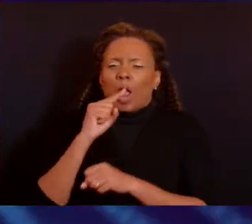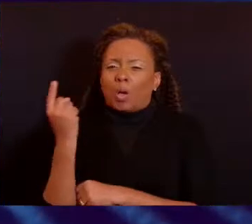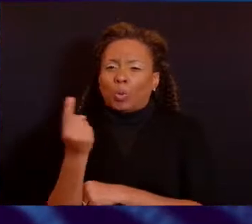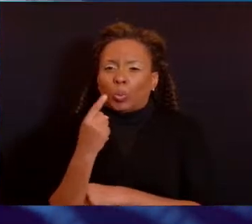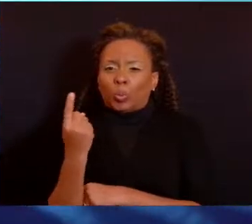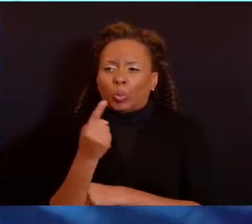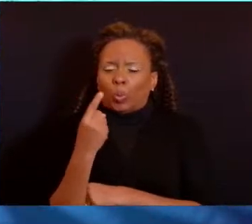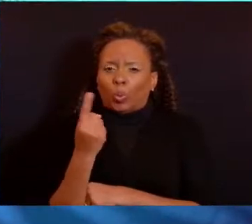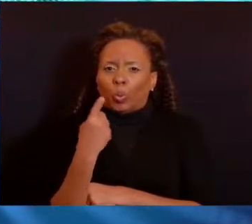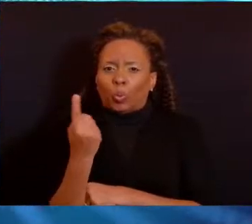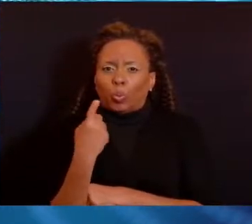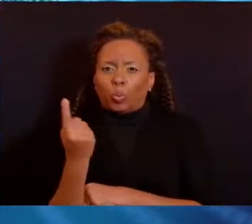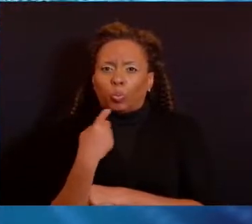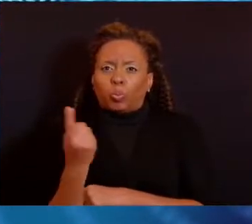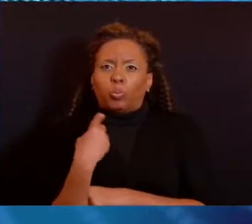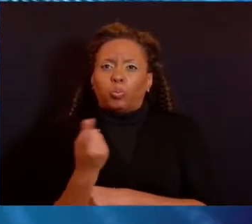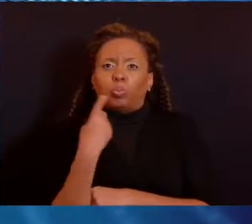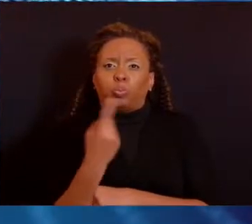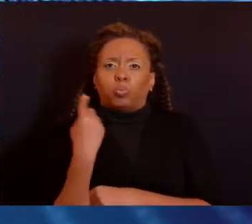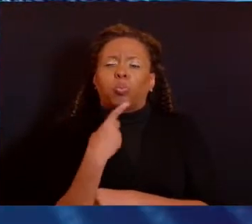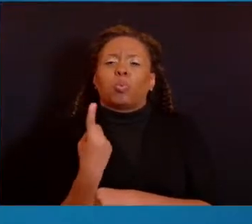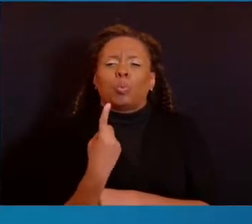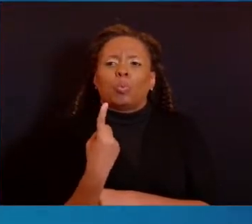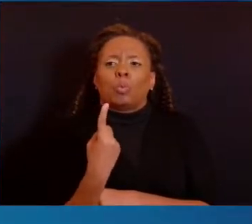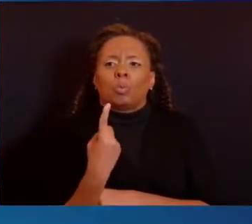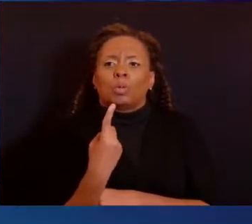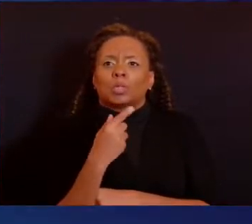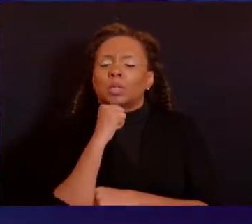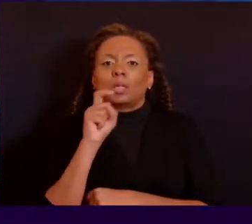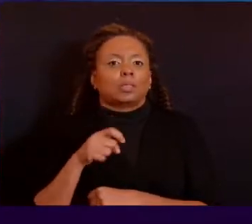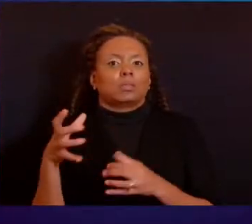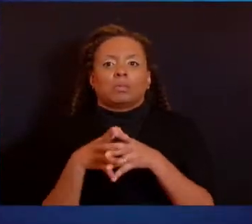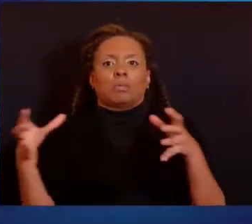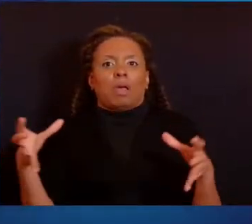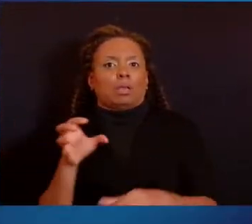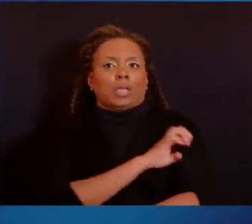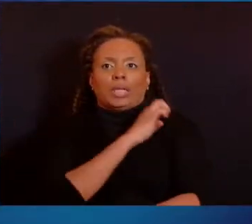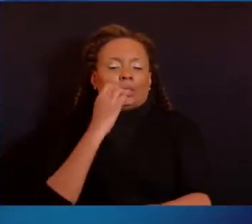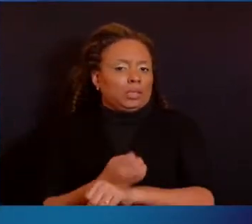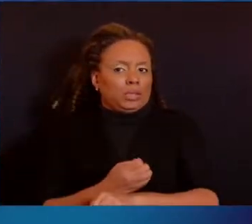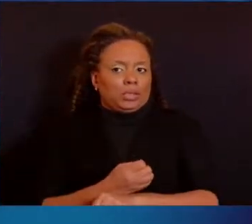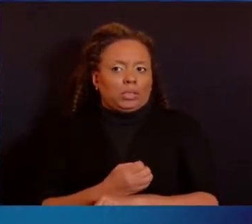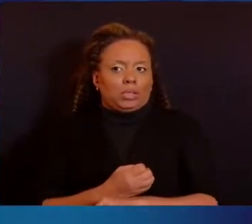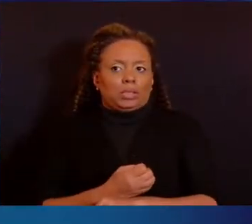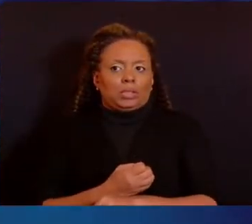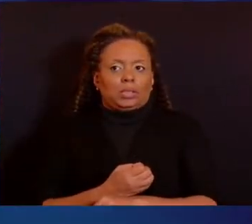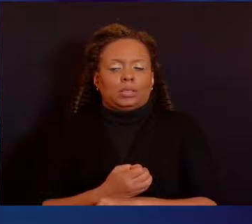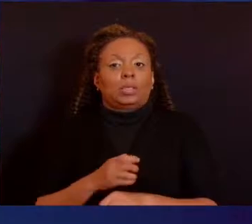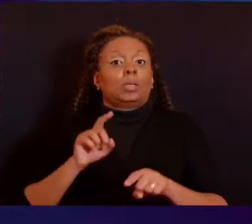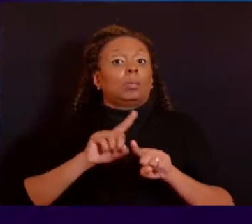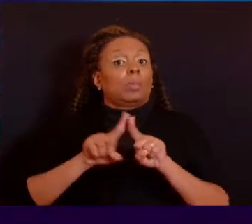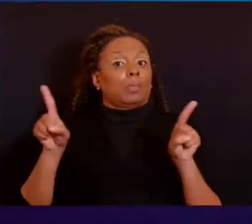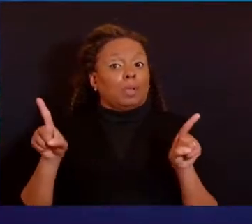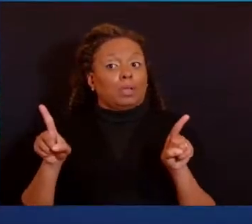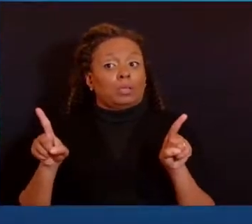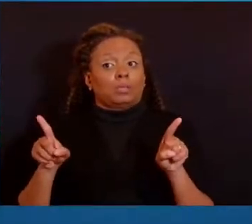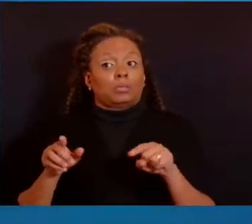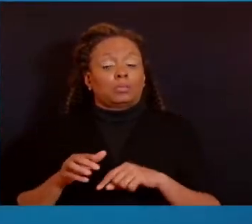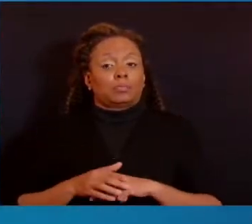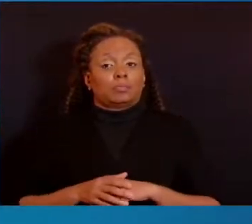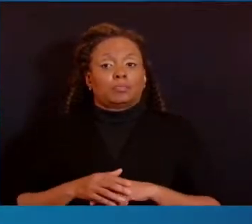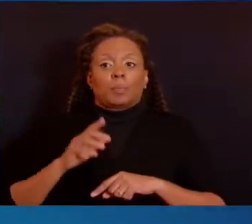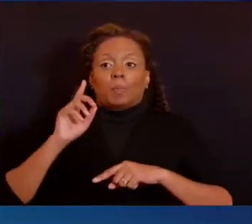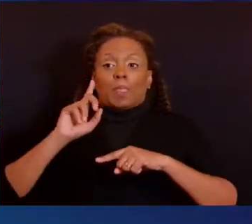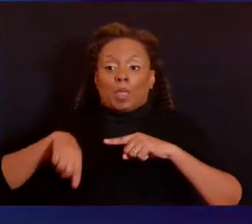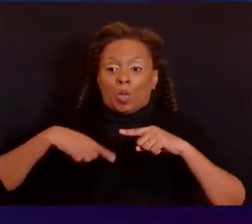very quickly because of their small nature. They don't require a lot of energy. But the converse is also true. As quick as